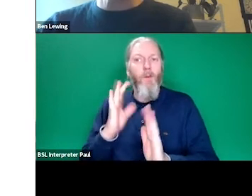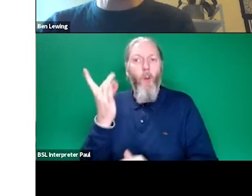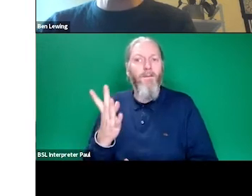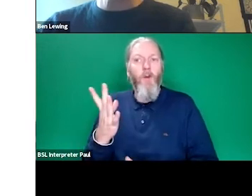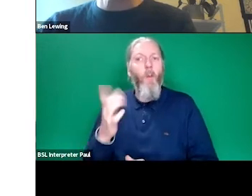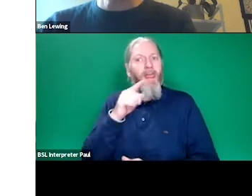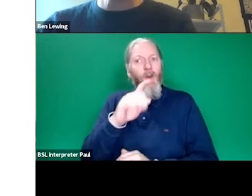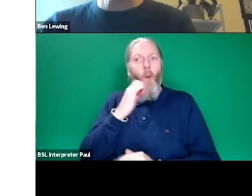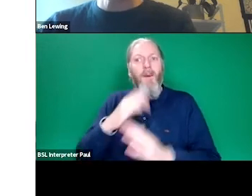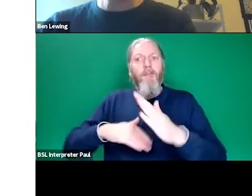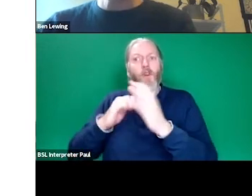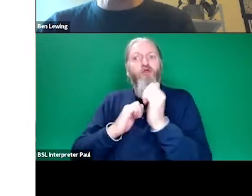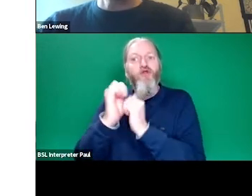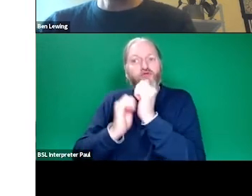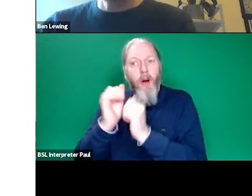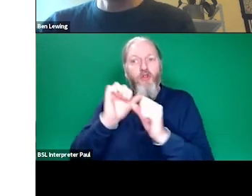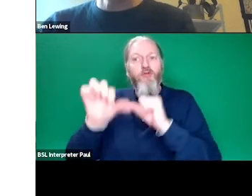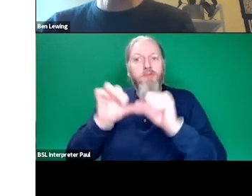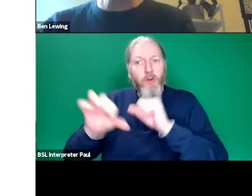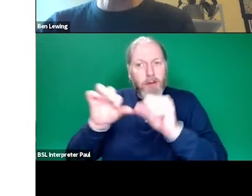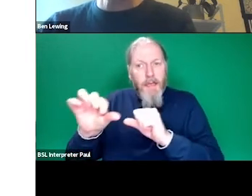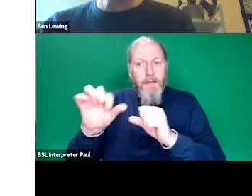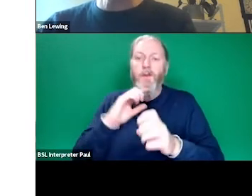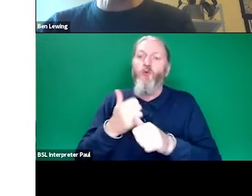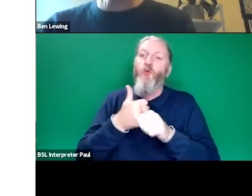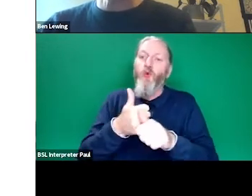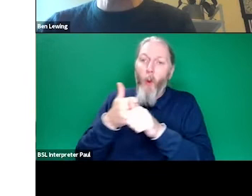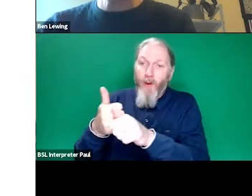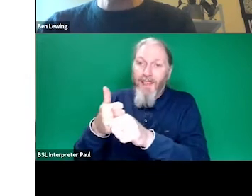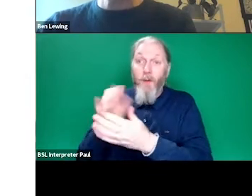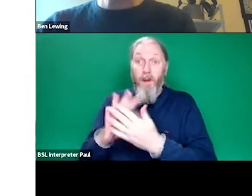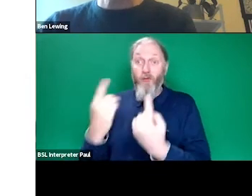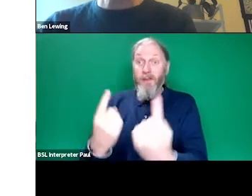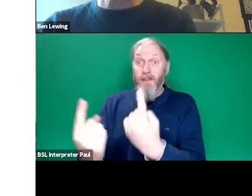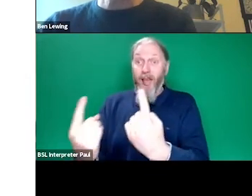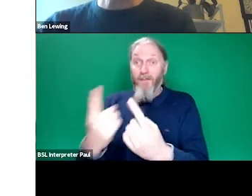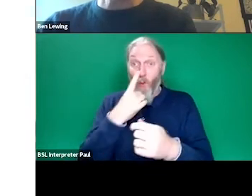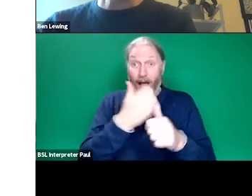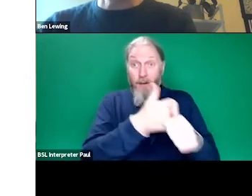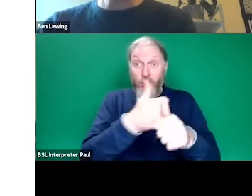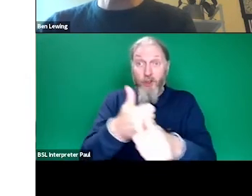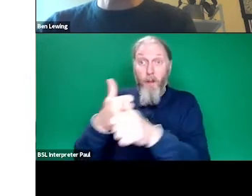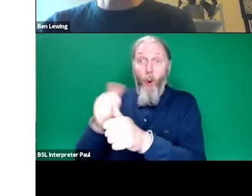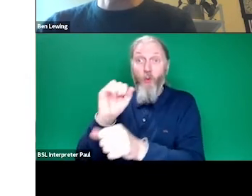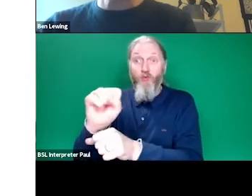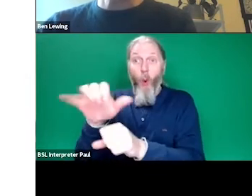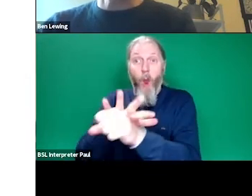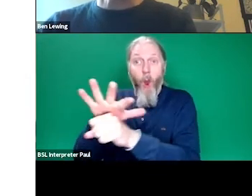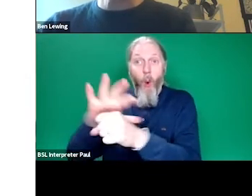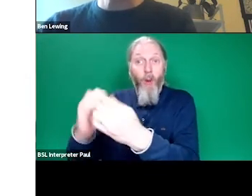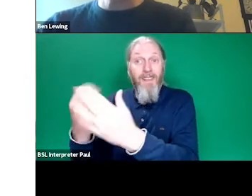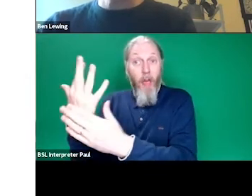structured process supported to help you to support local development with the goal of achieving